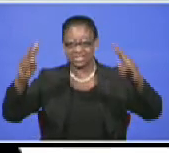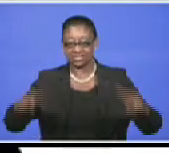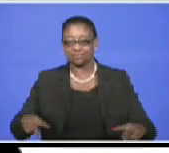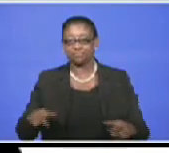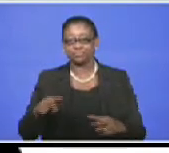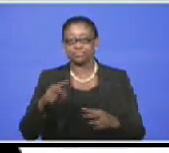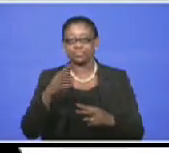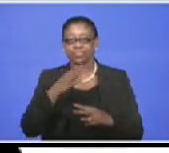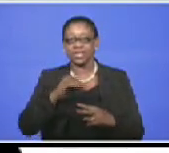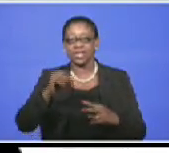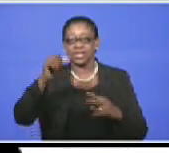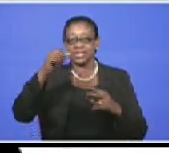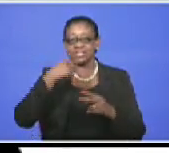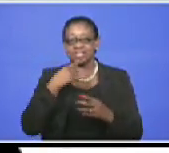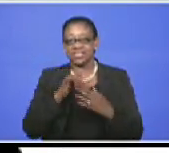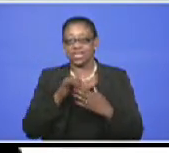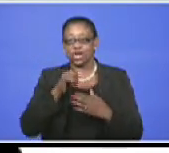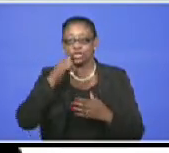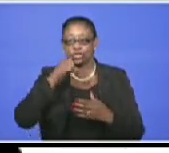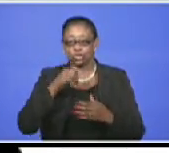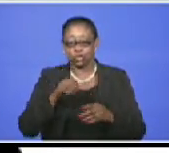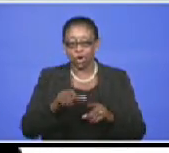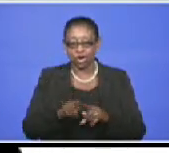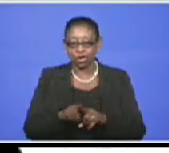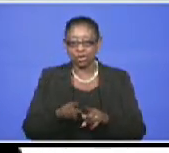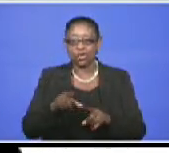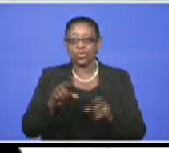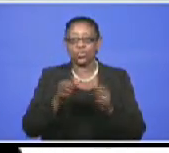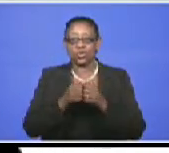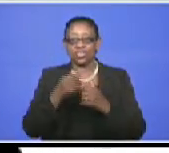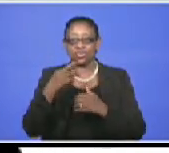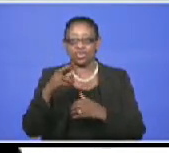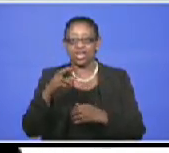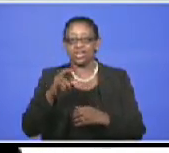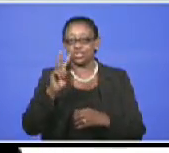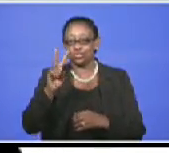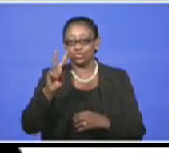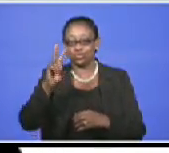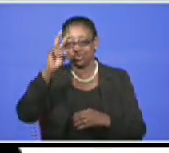daughter and son-in-law, Brent and Lisa Bostwick Dean, and her two grandsons.